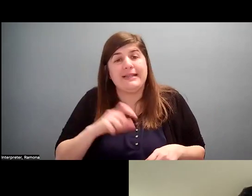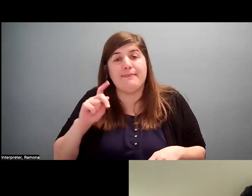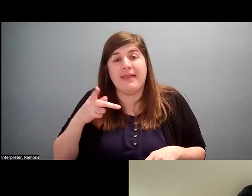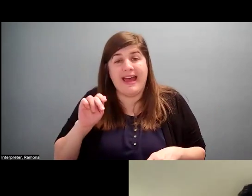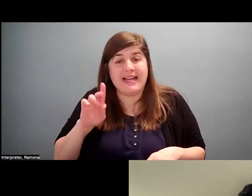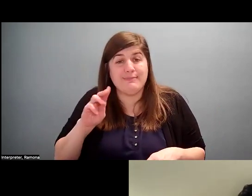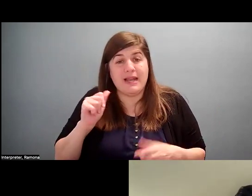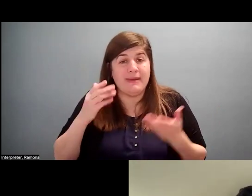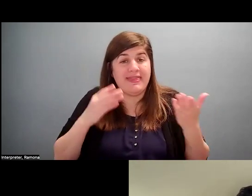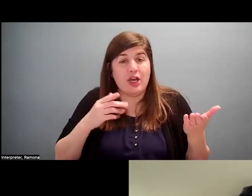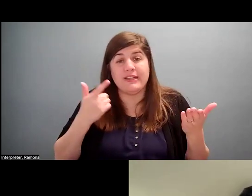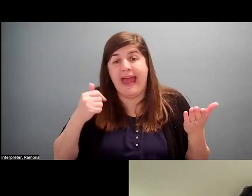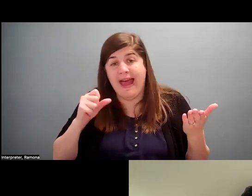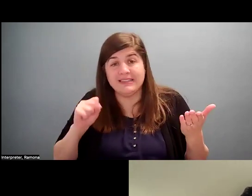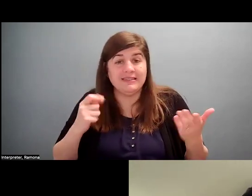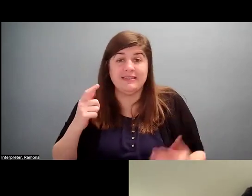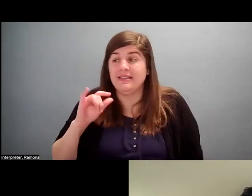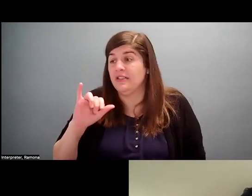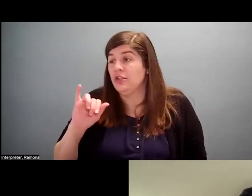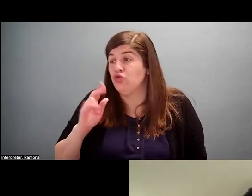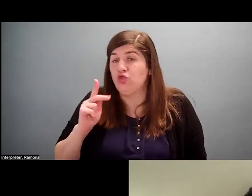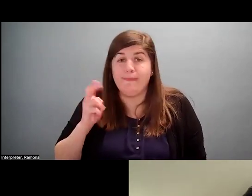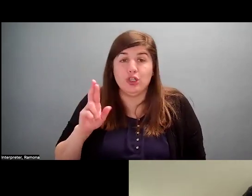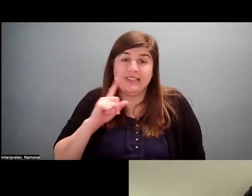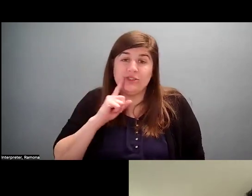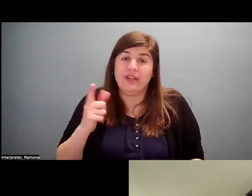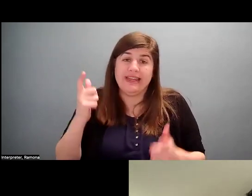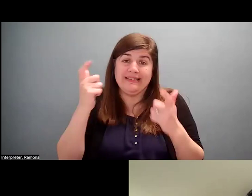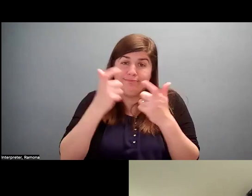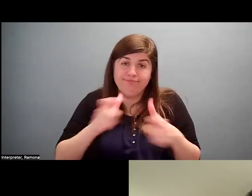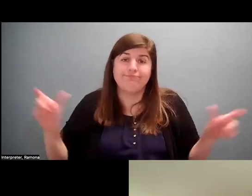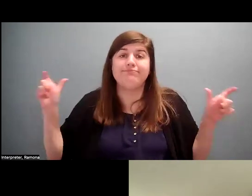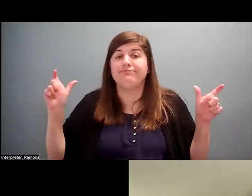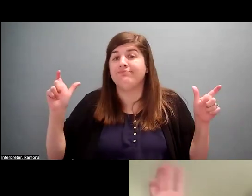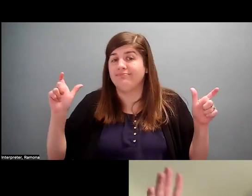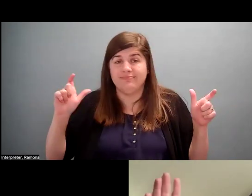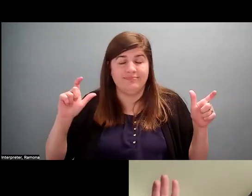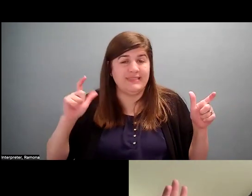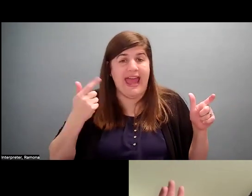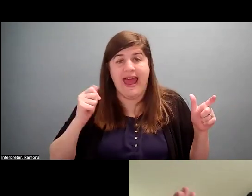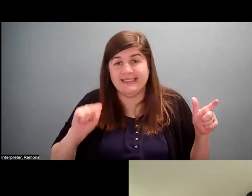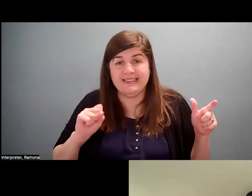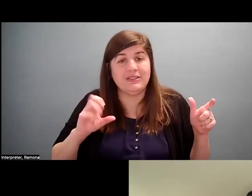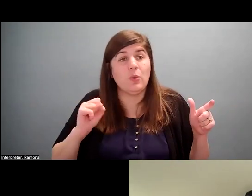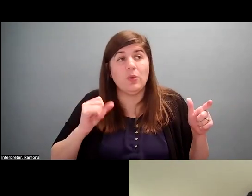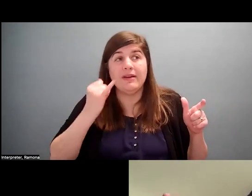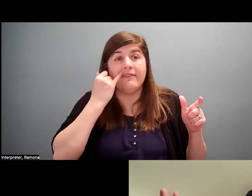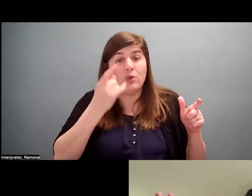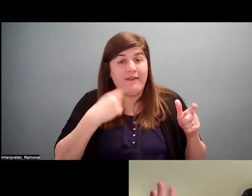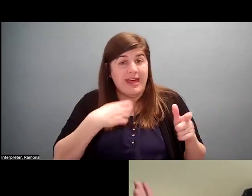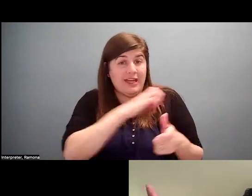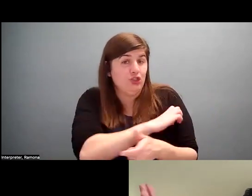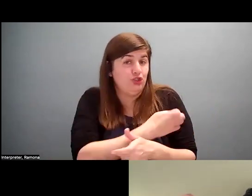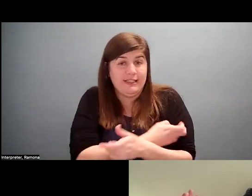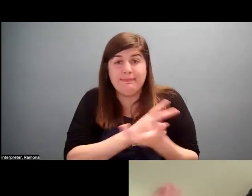like a gas, and Jupiter is just a gas giant, so there's a lot of gas to make plasmas out. And as long as you have enough energy, you can probably